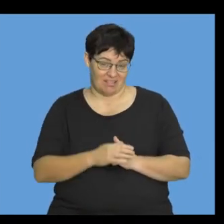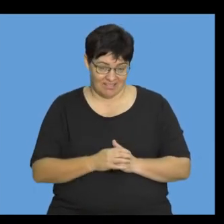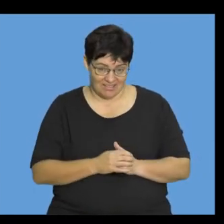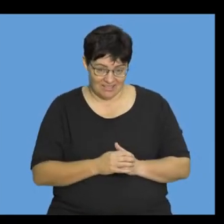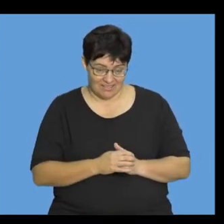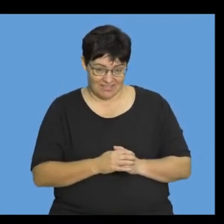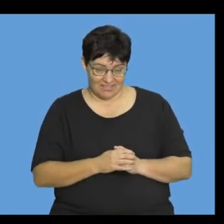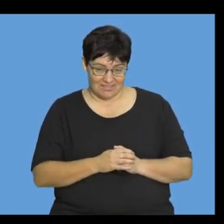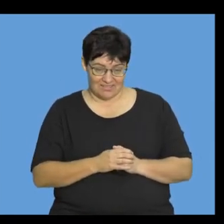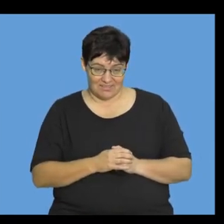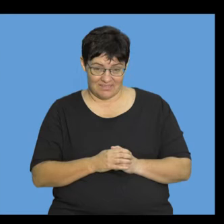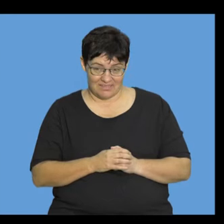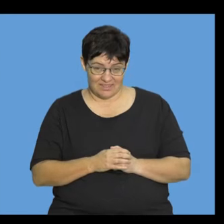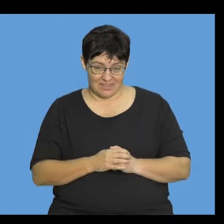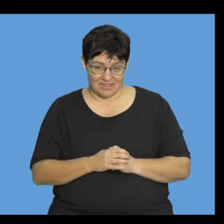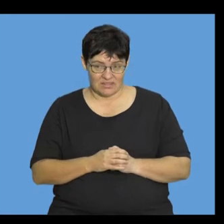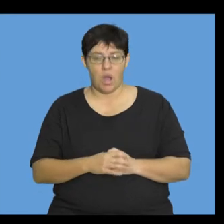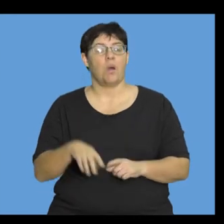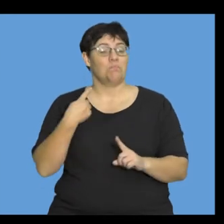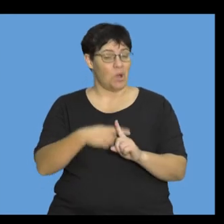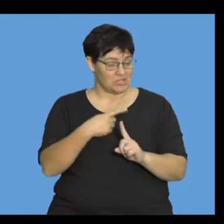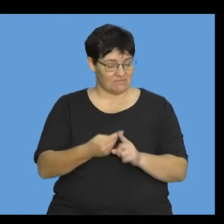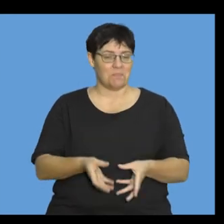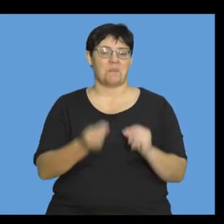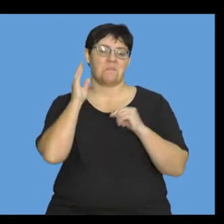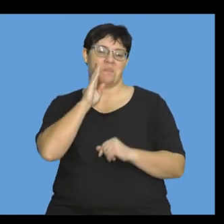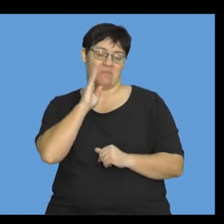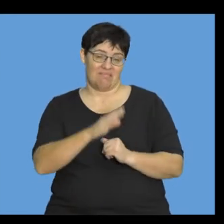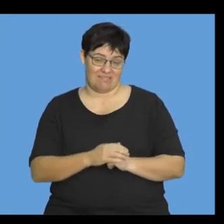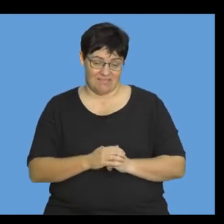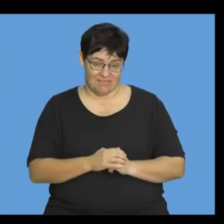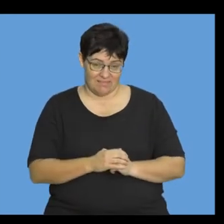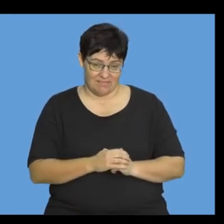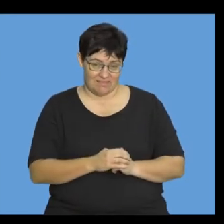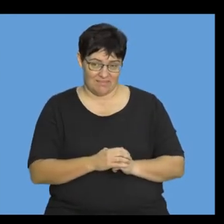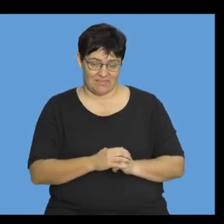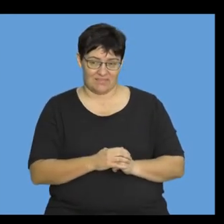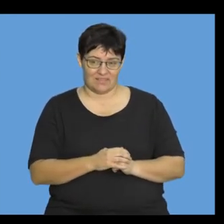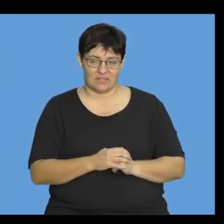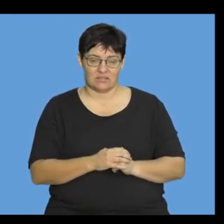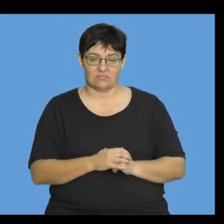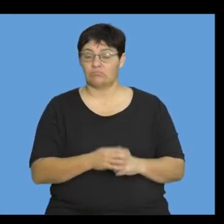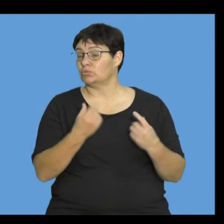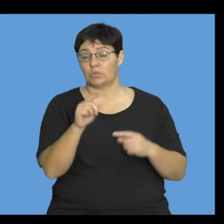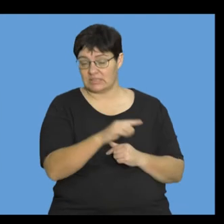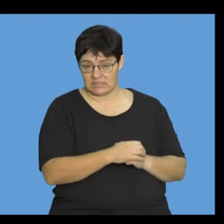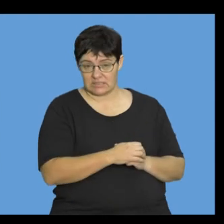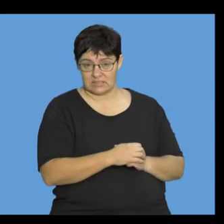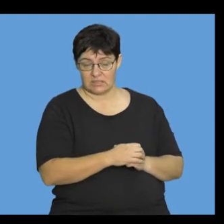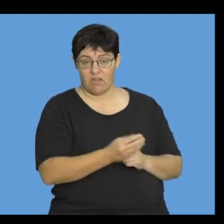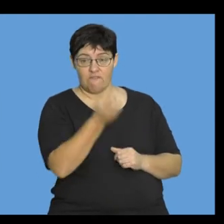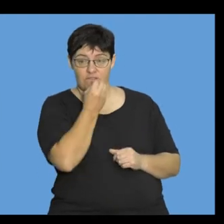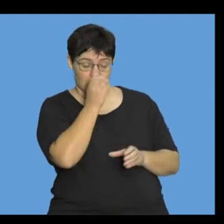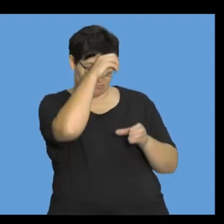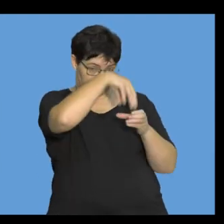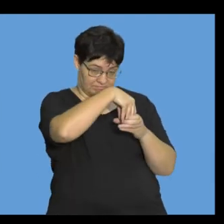is purple. Right. A positive test is going to be purple. So I'm going to go to this one. So what you do